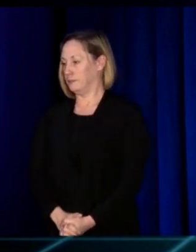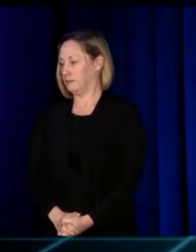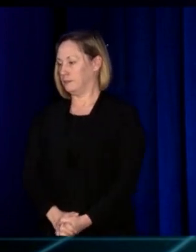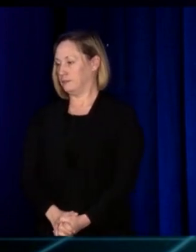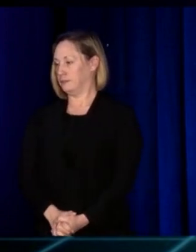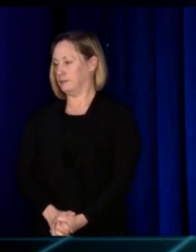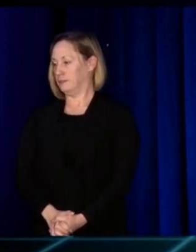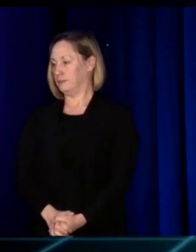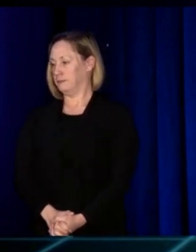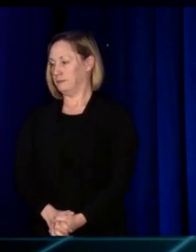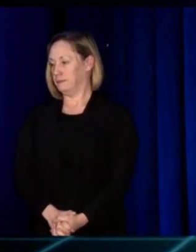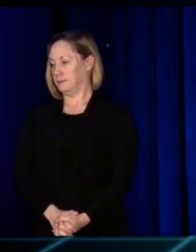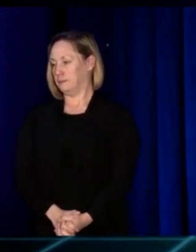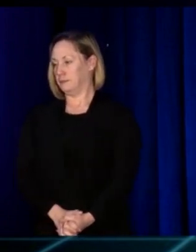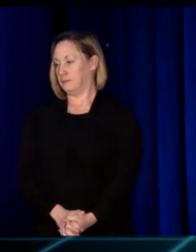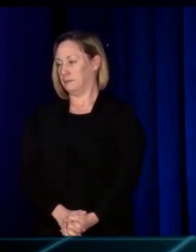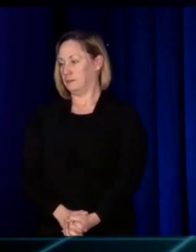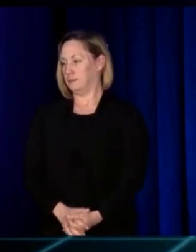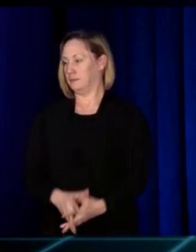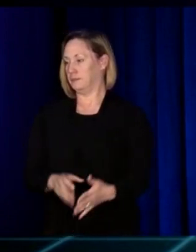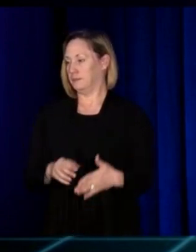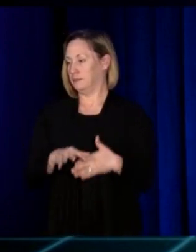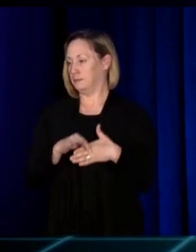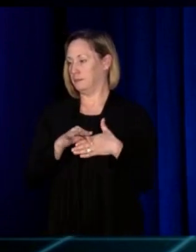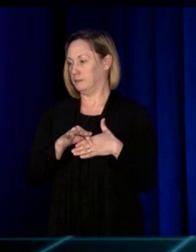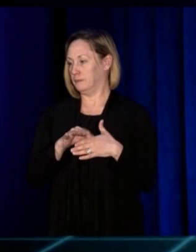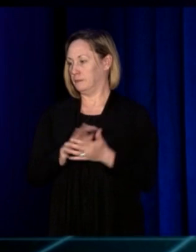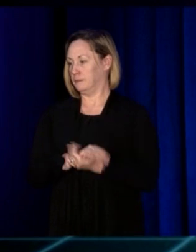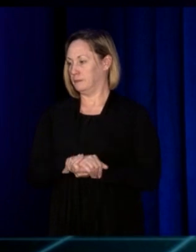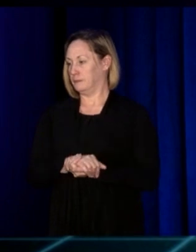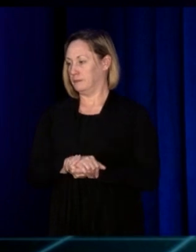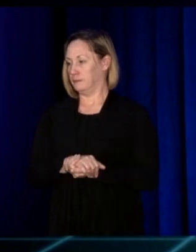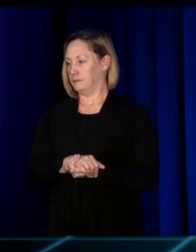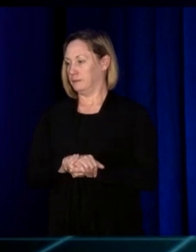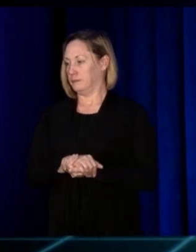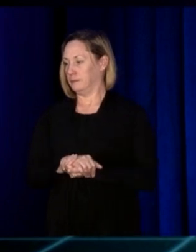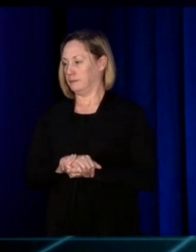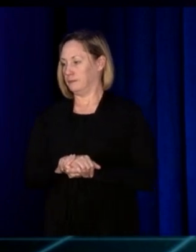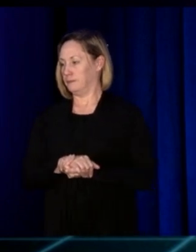and the content, like that.